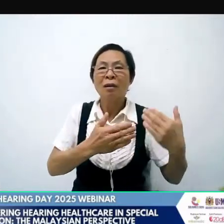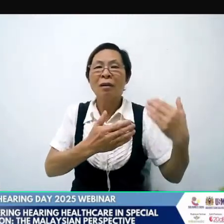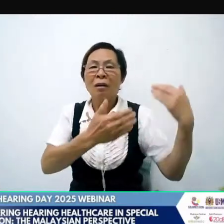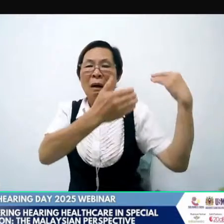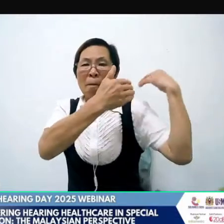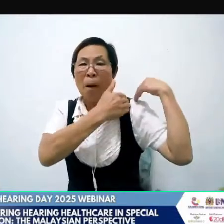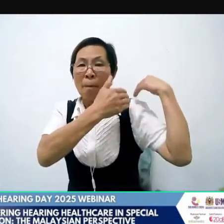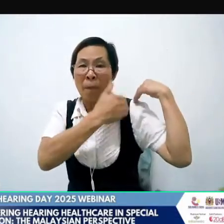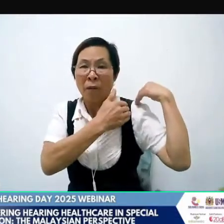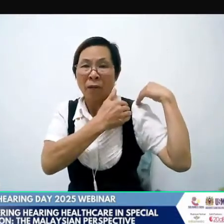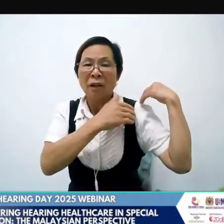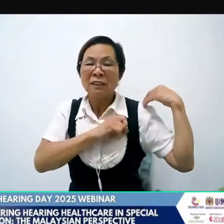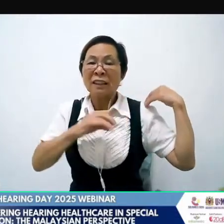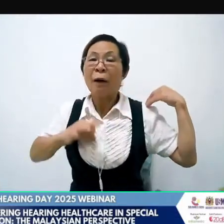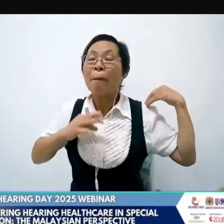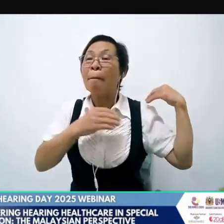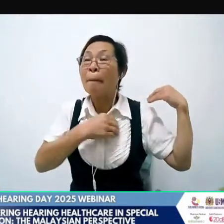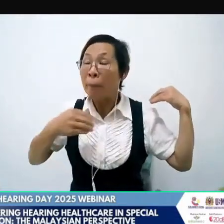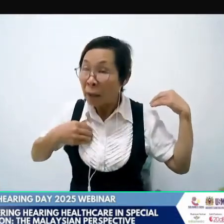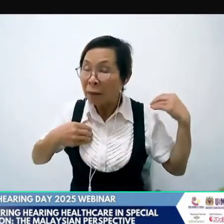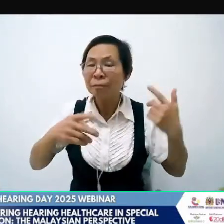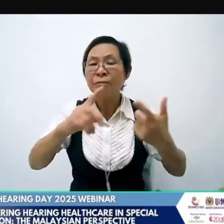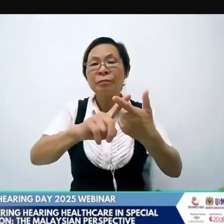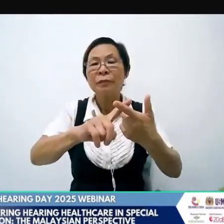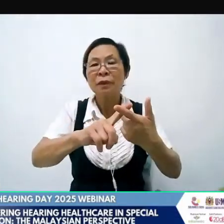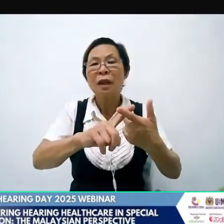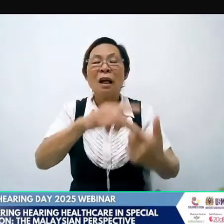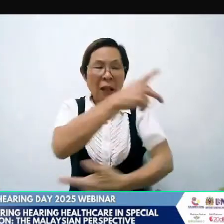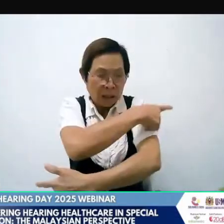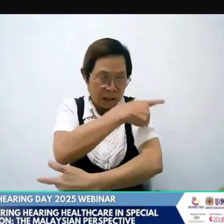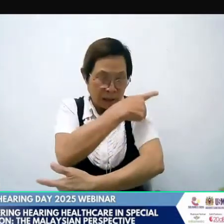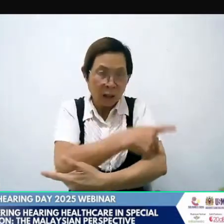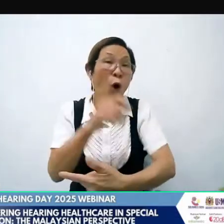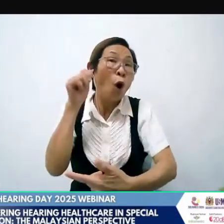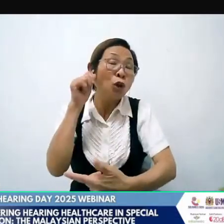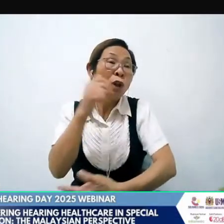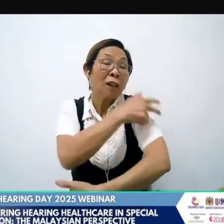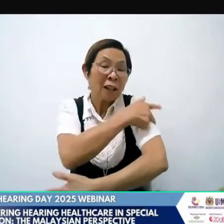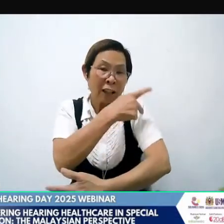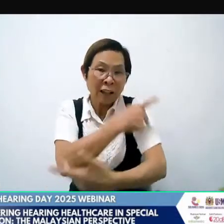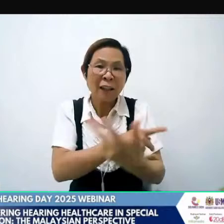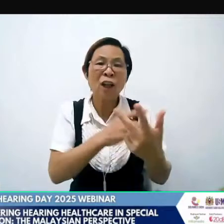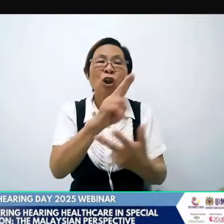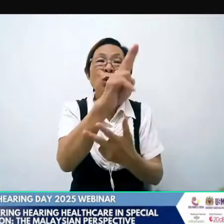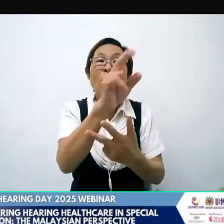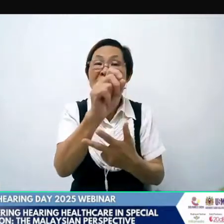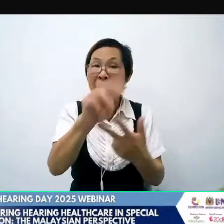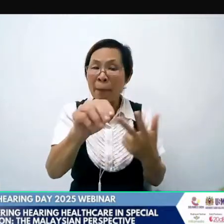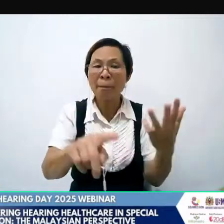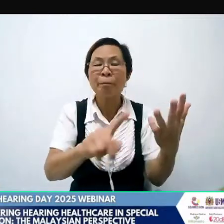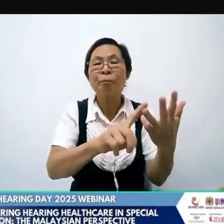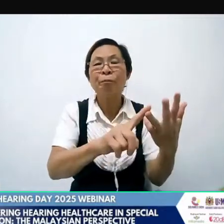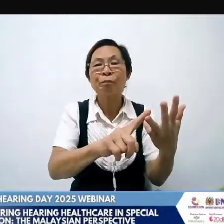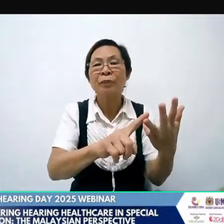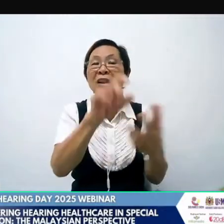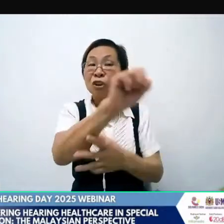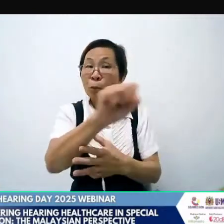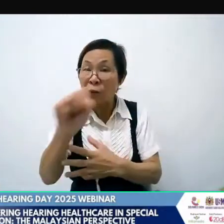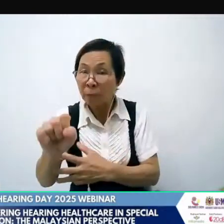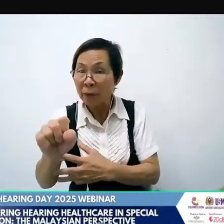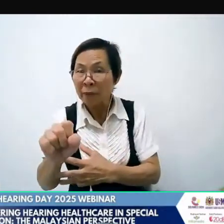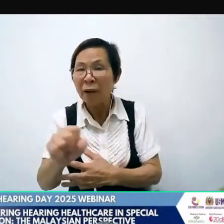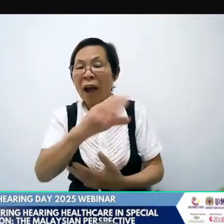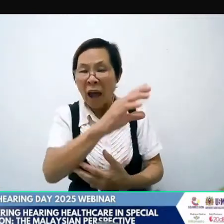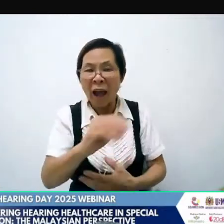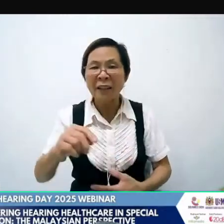from the Audiology Program and Audiology Clinic, University of Science Malaysia, and SEAMEO SEN, as well as